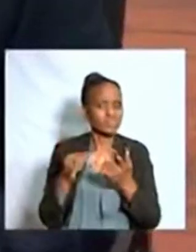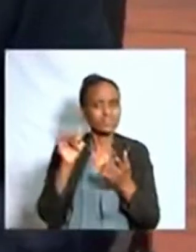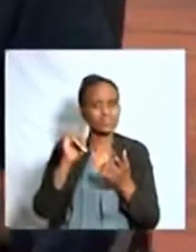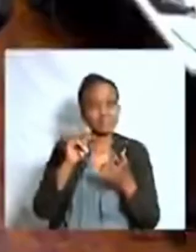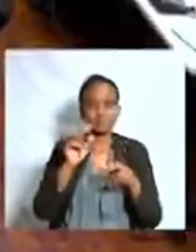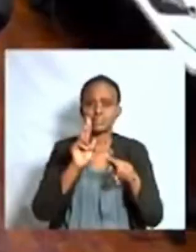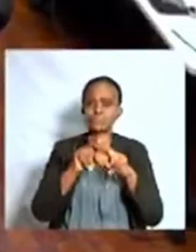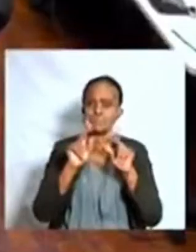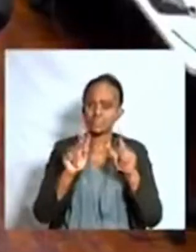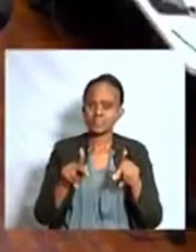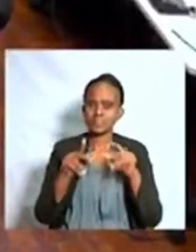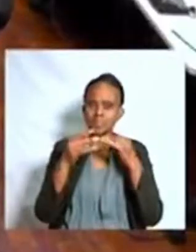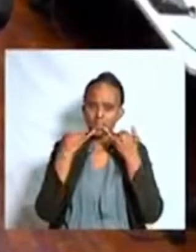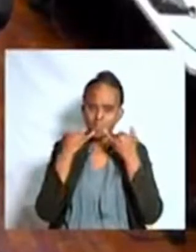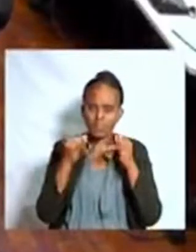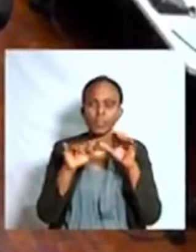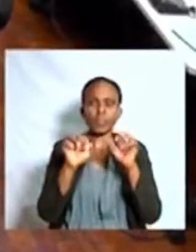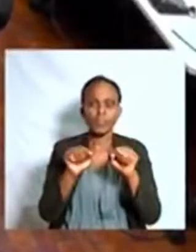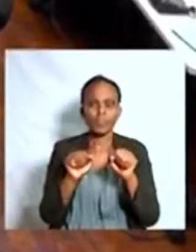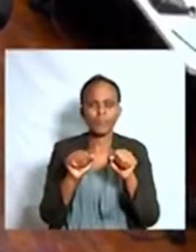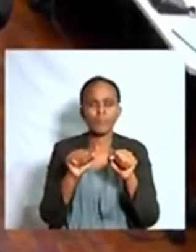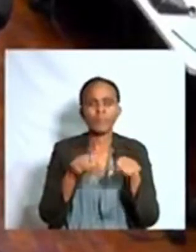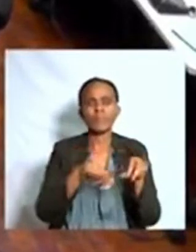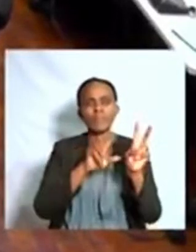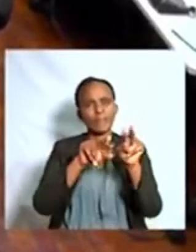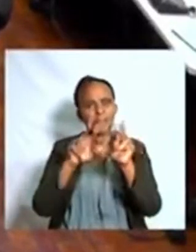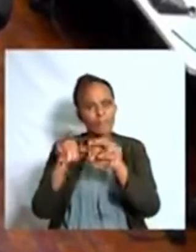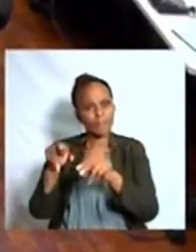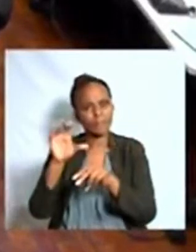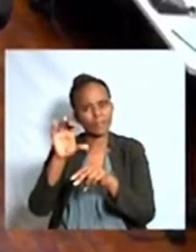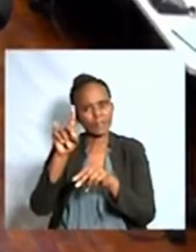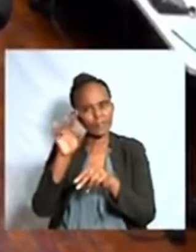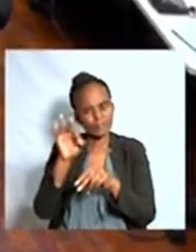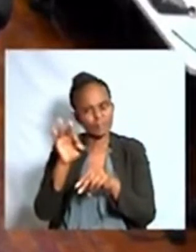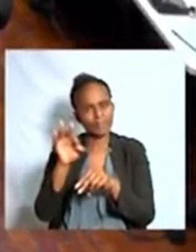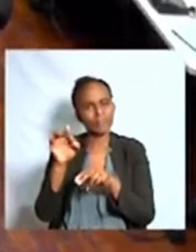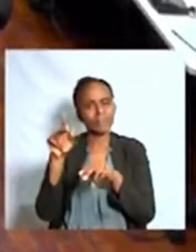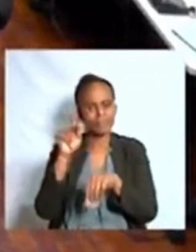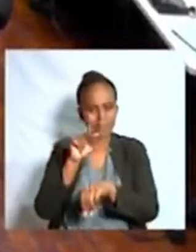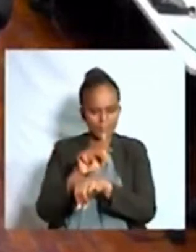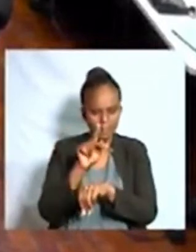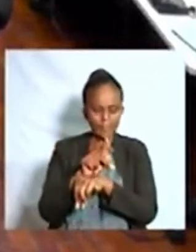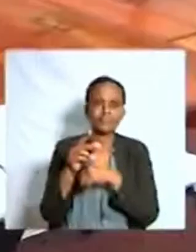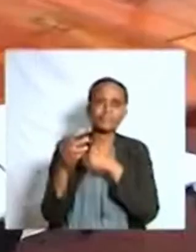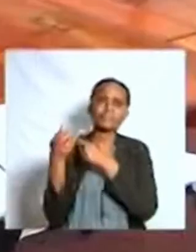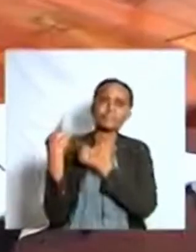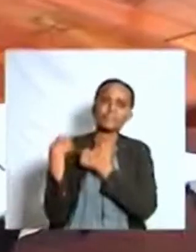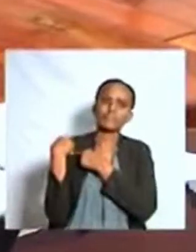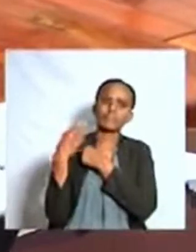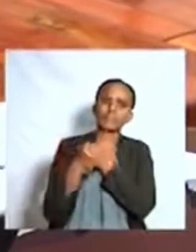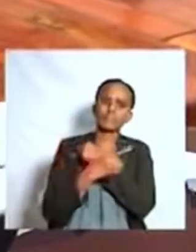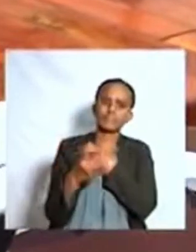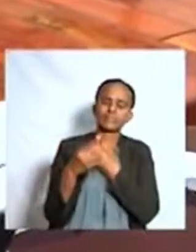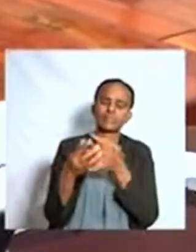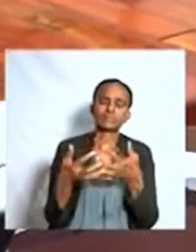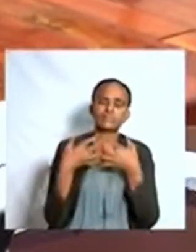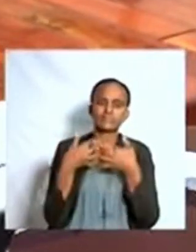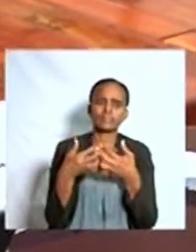Chair, I wish to confirm that the inspection of CDF projects is a mandate of the Department of Engineering